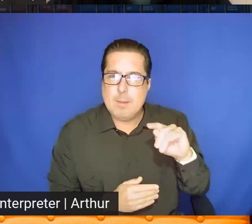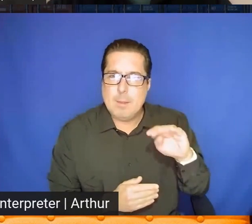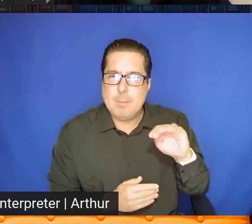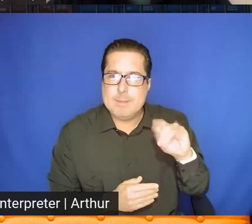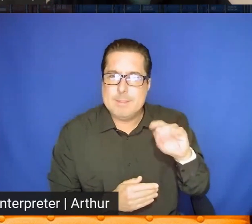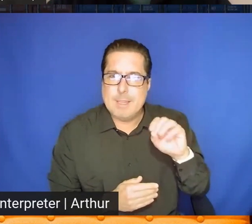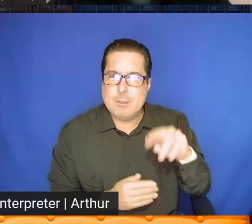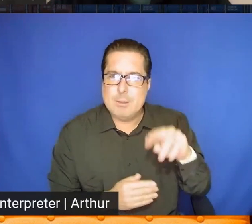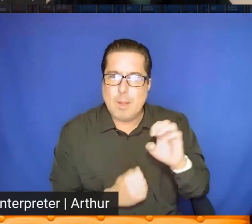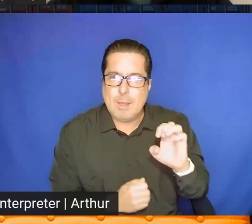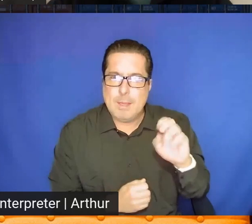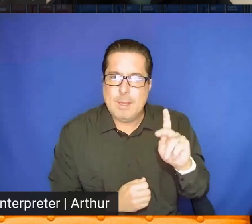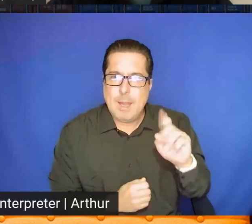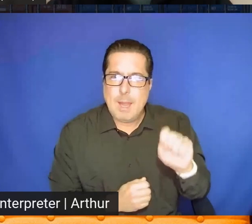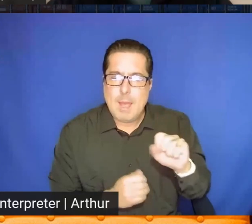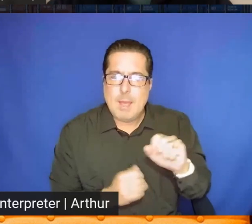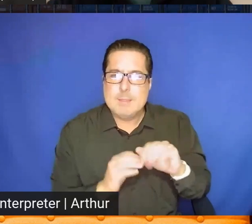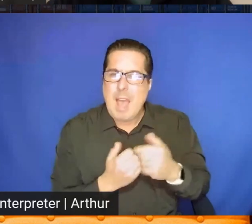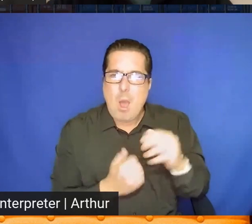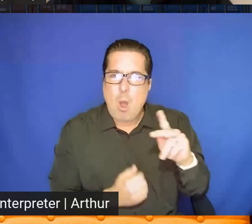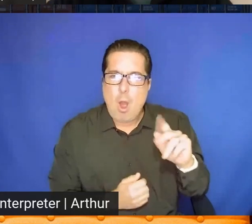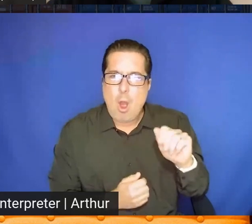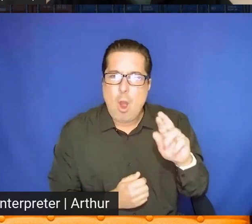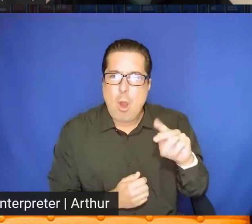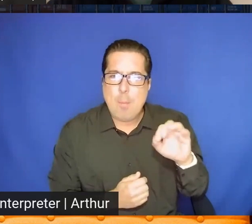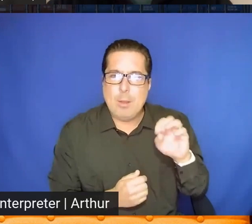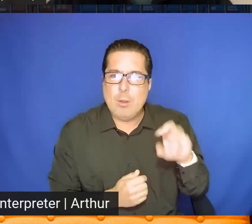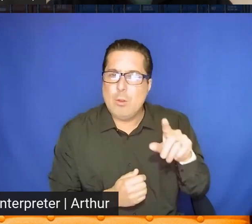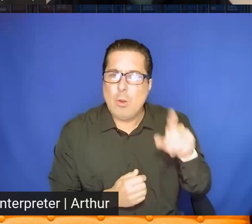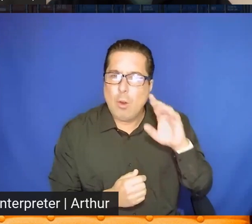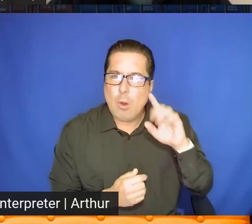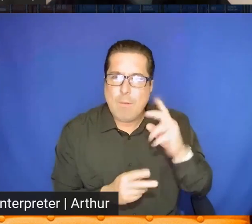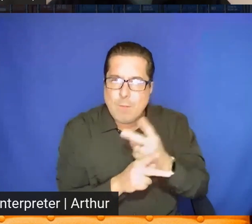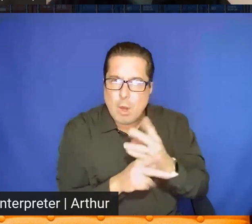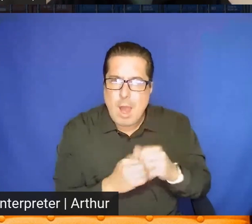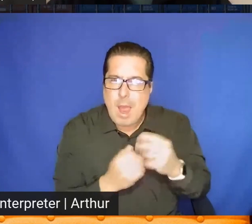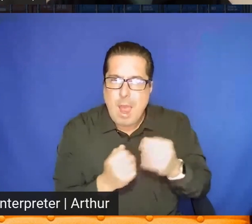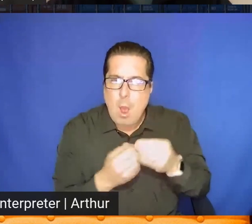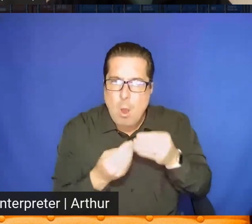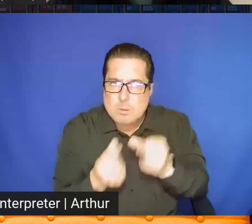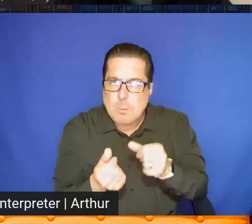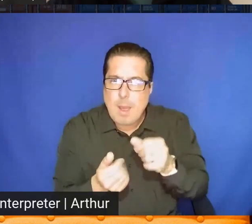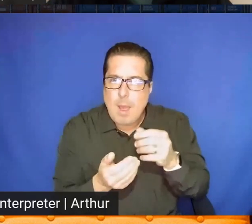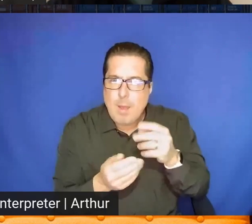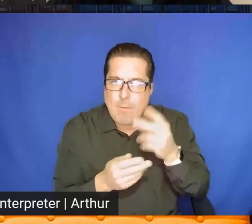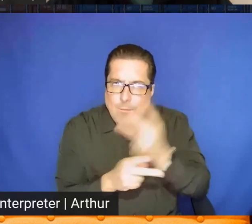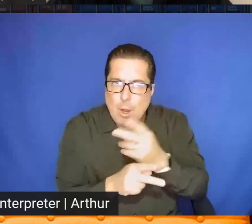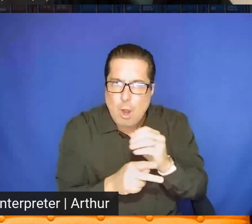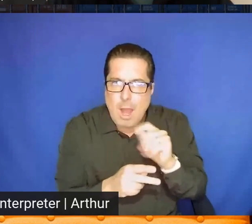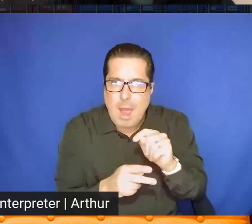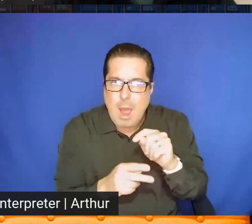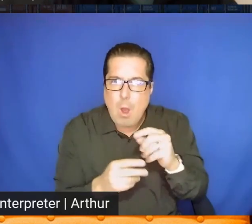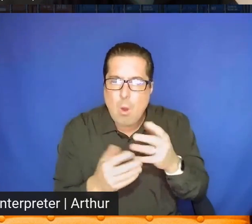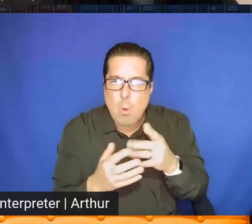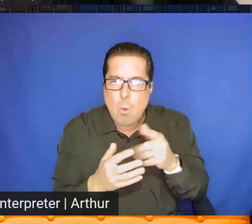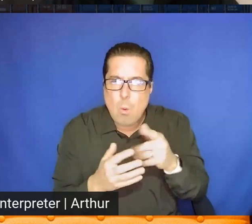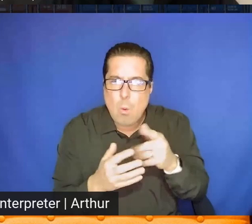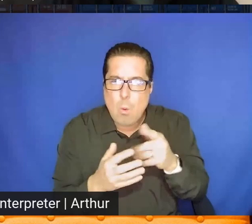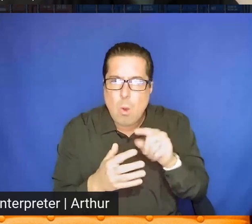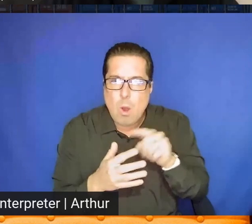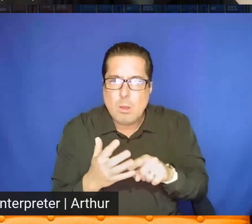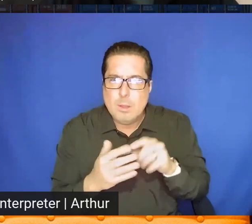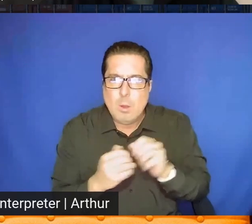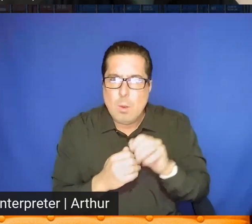with that story of figuring out what you're spending and reducing some of those costs in an EKS cluster. Is that right? Absolutely. I mean,